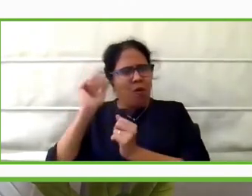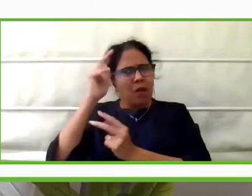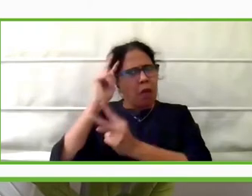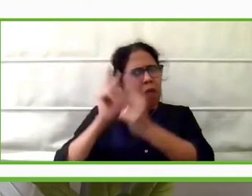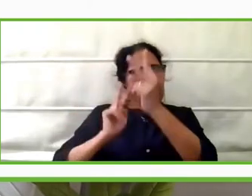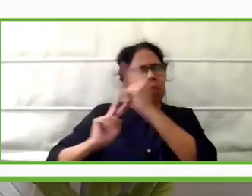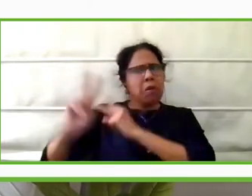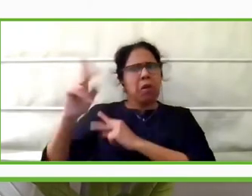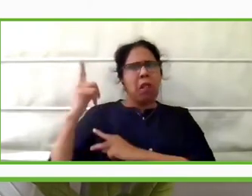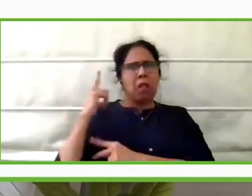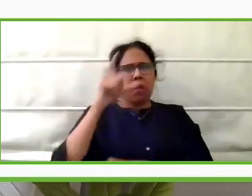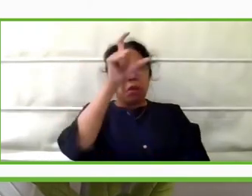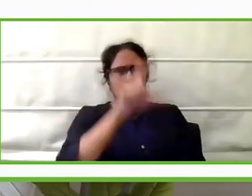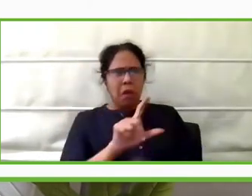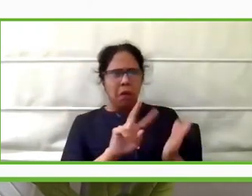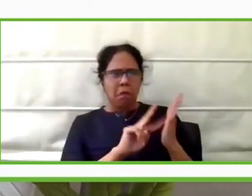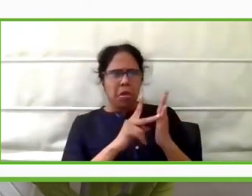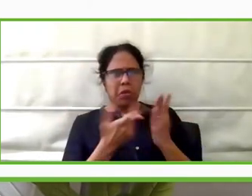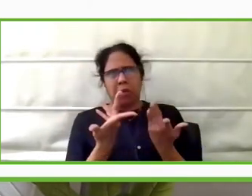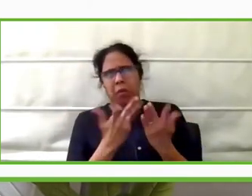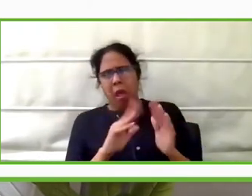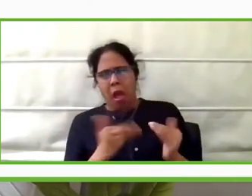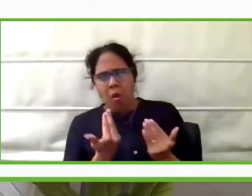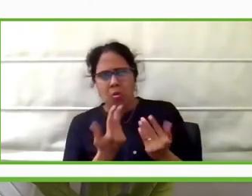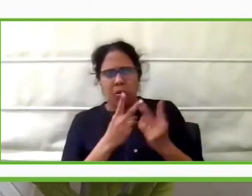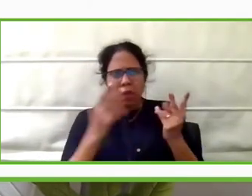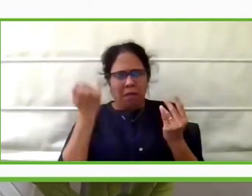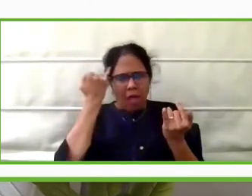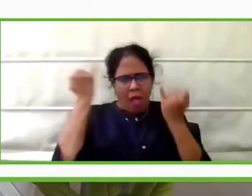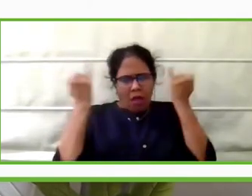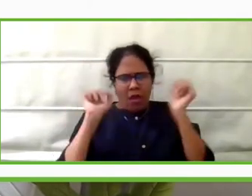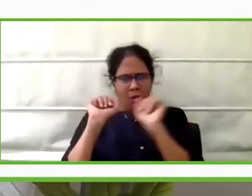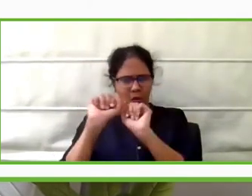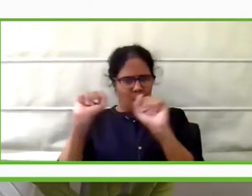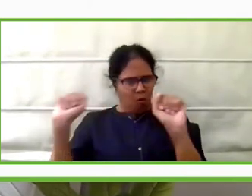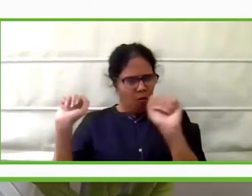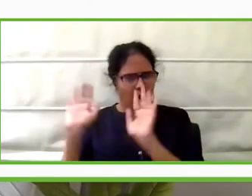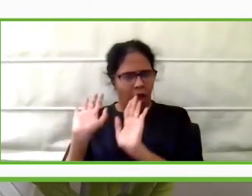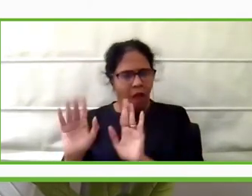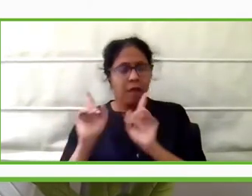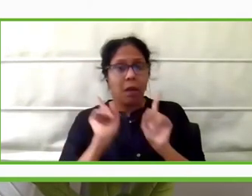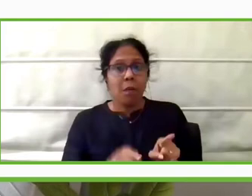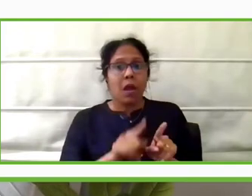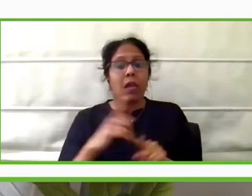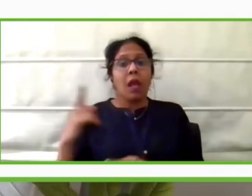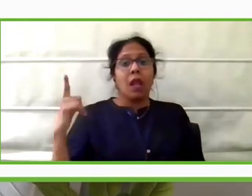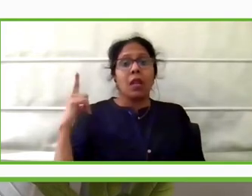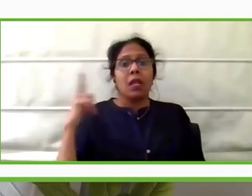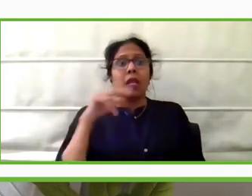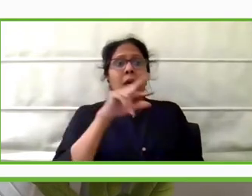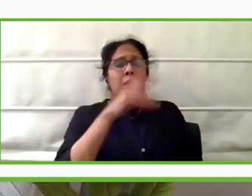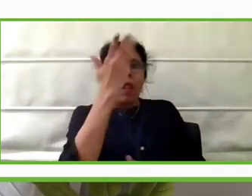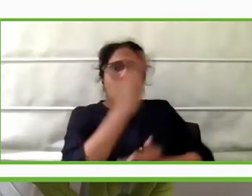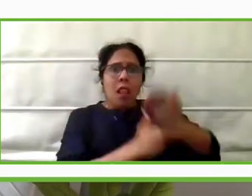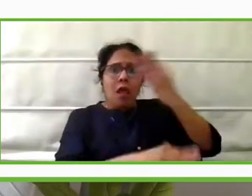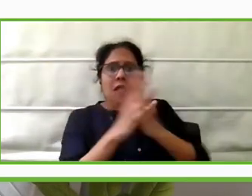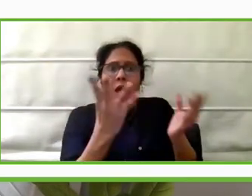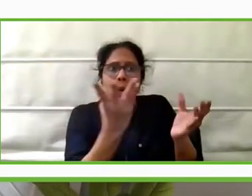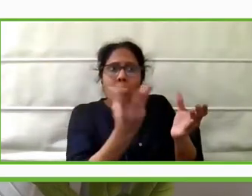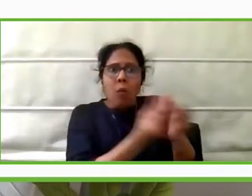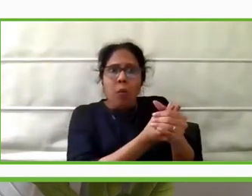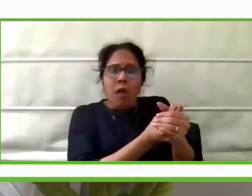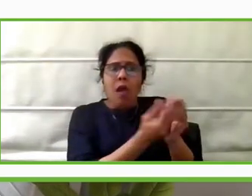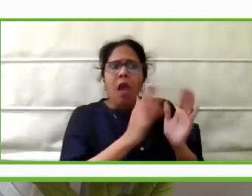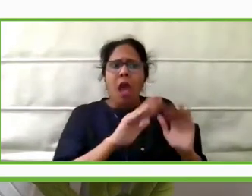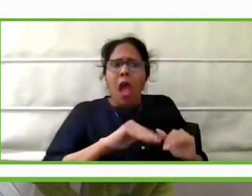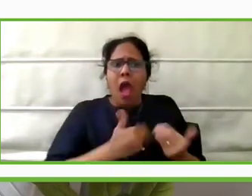a leader looks like, right? I'm not sure that everyone's thinking about people with disabilities as leaders.